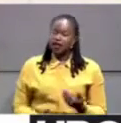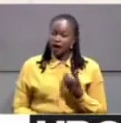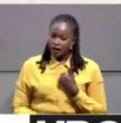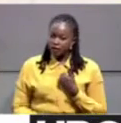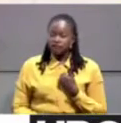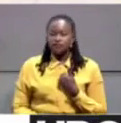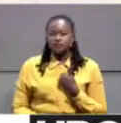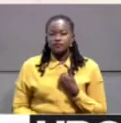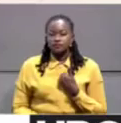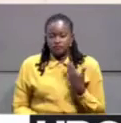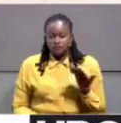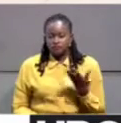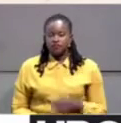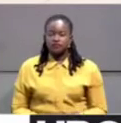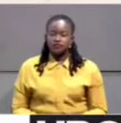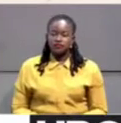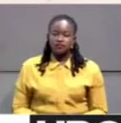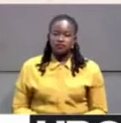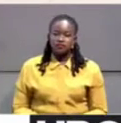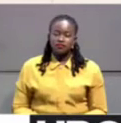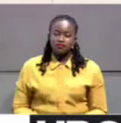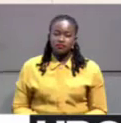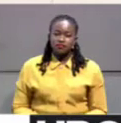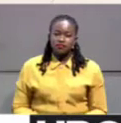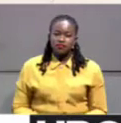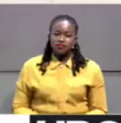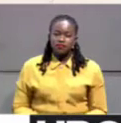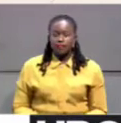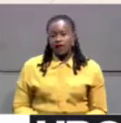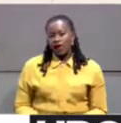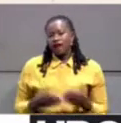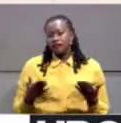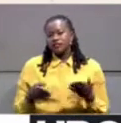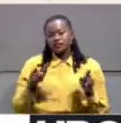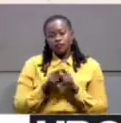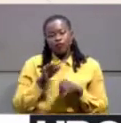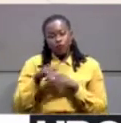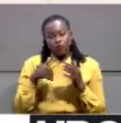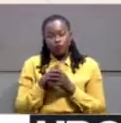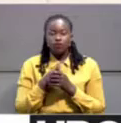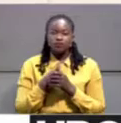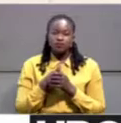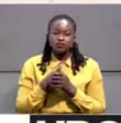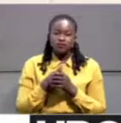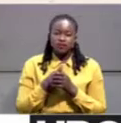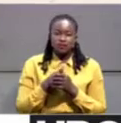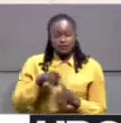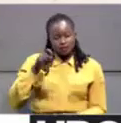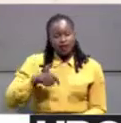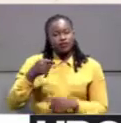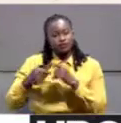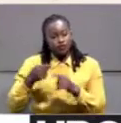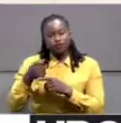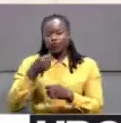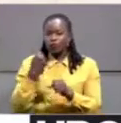things from the salon and whatever the combs and the rest. Now they should be professional and they